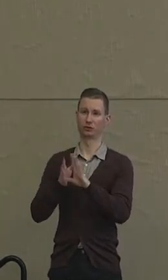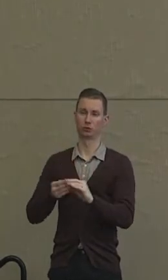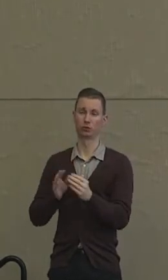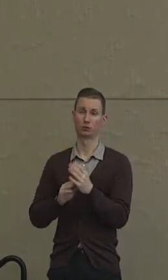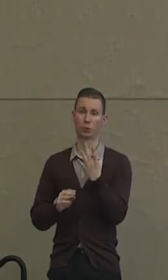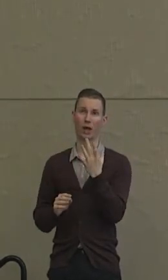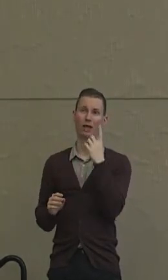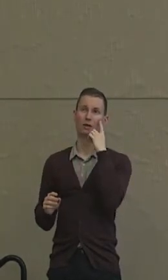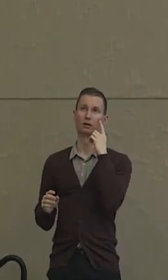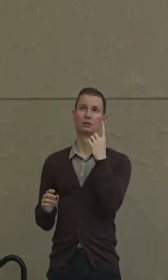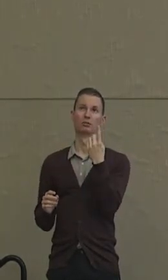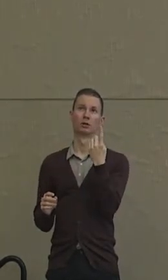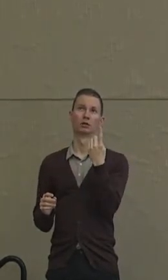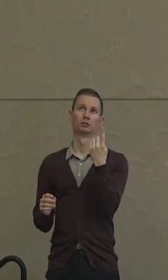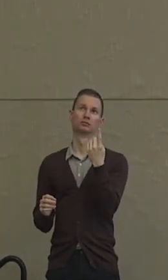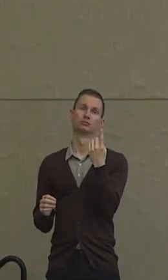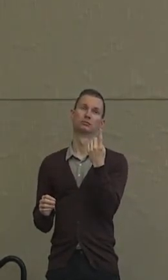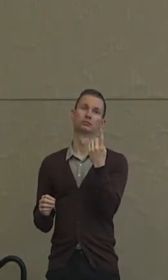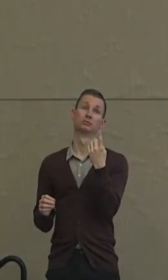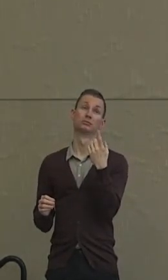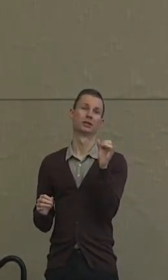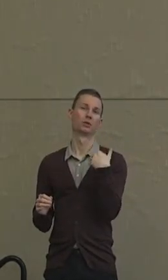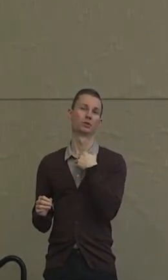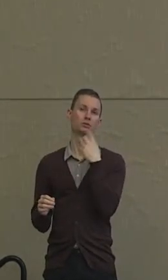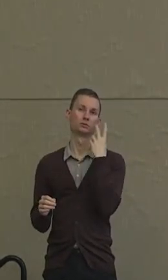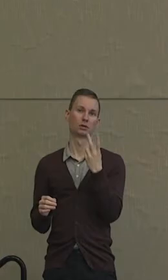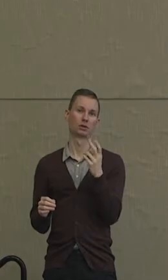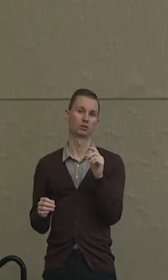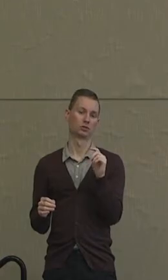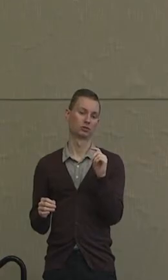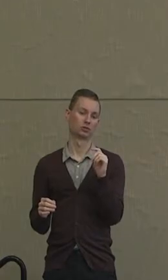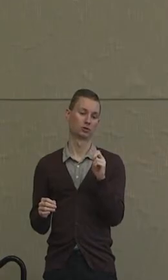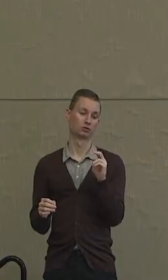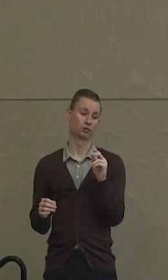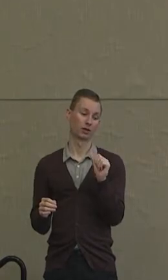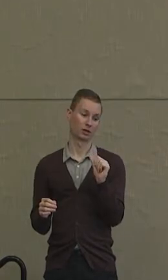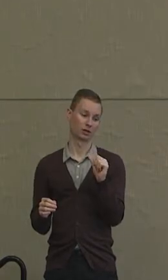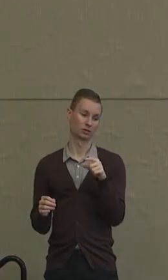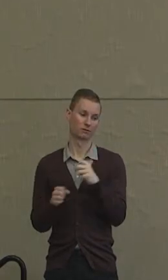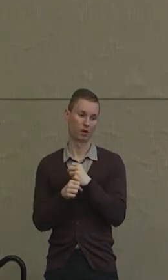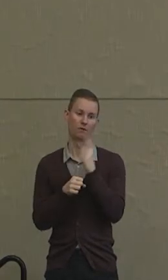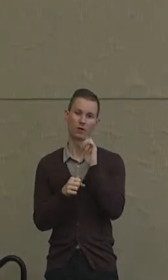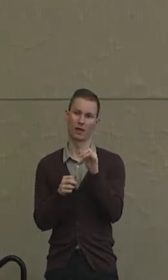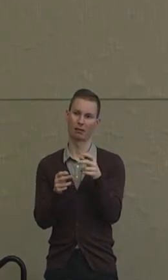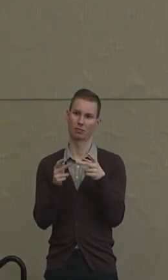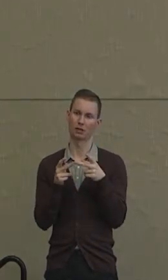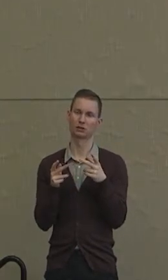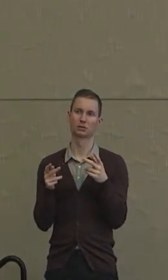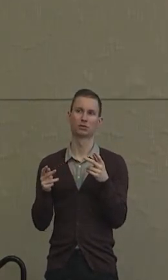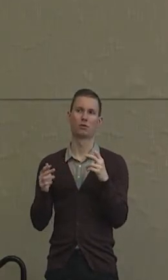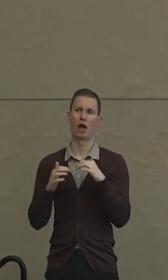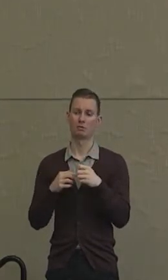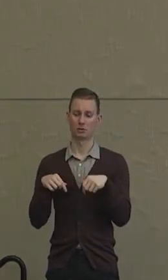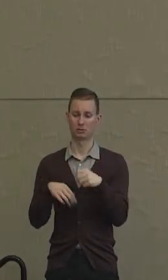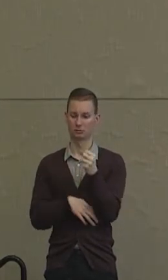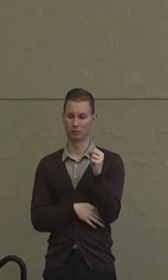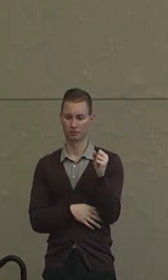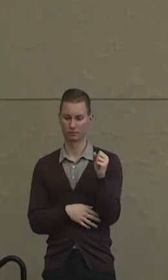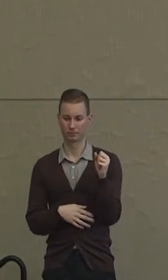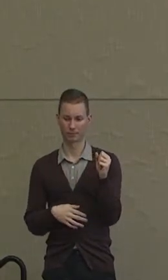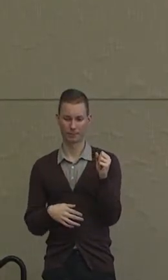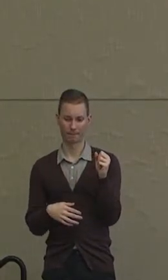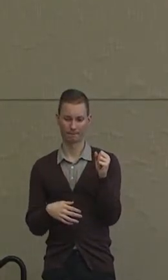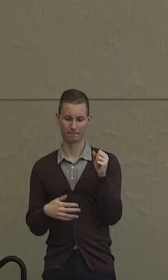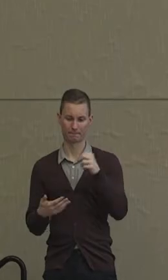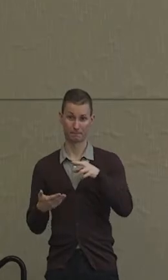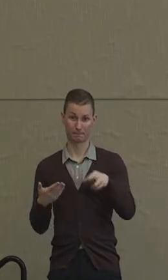think one of the things that, as we saw Chawana fight for her place so much, mm-hmm, like, how does this movement end